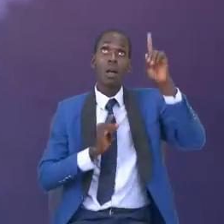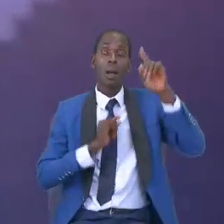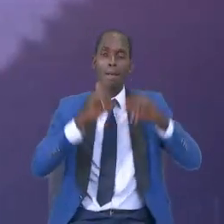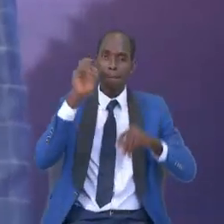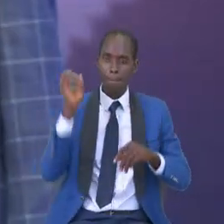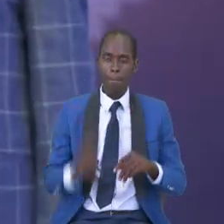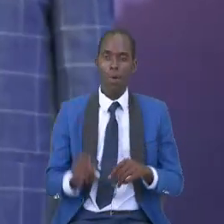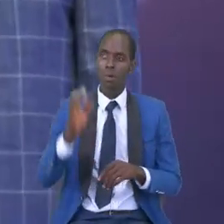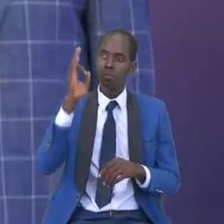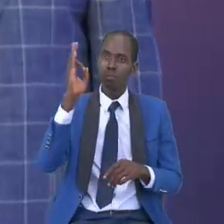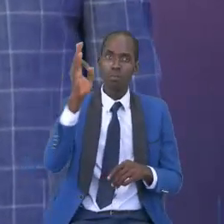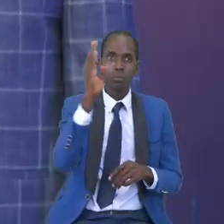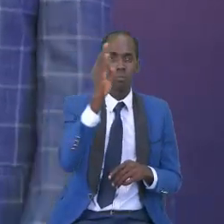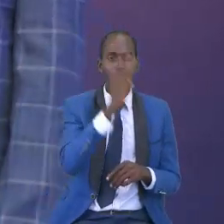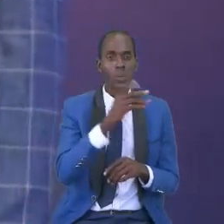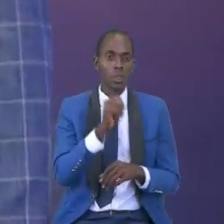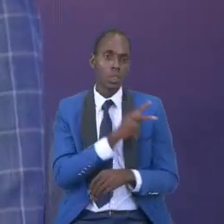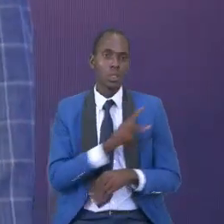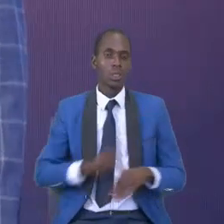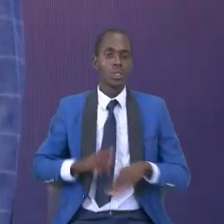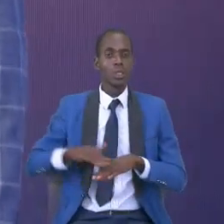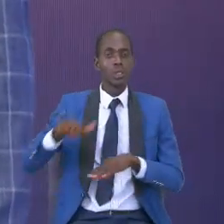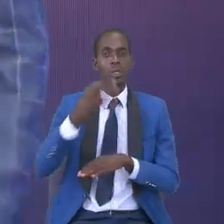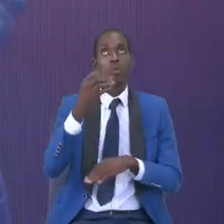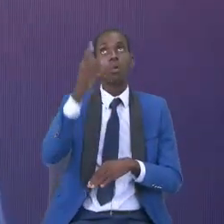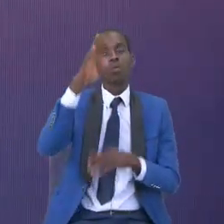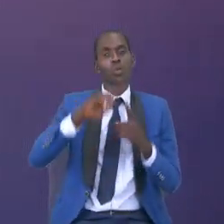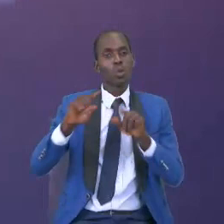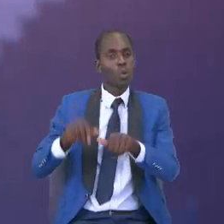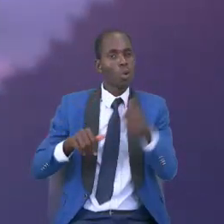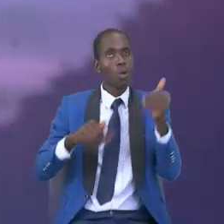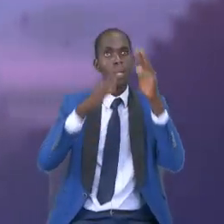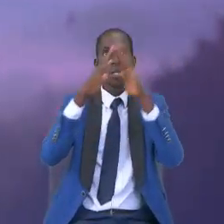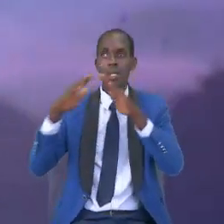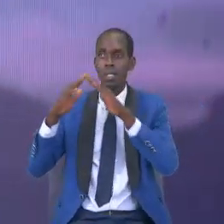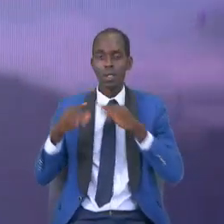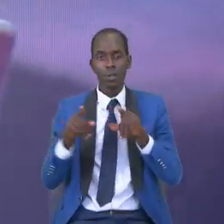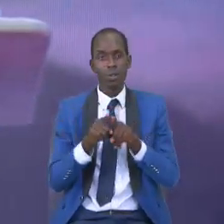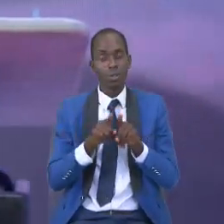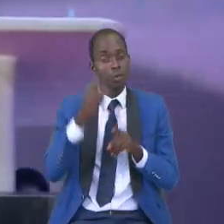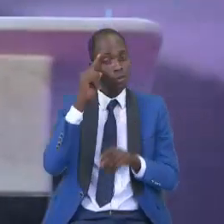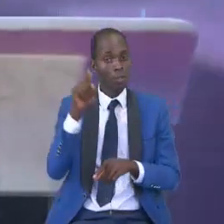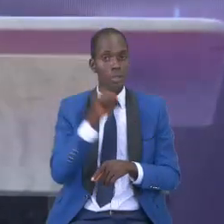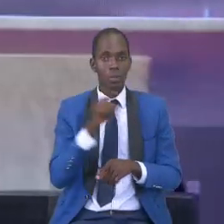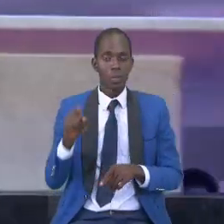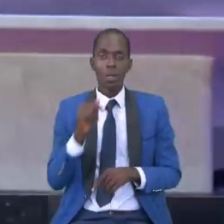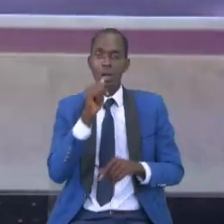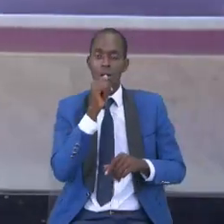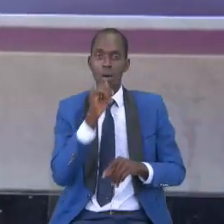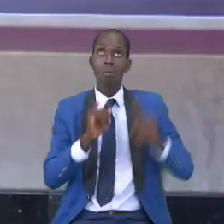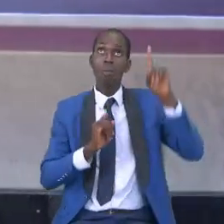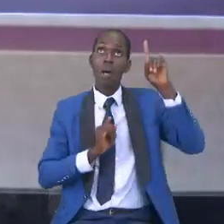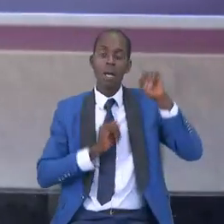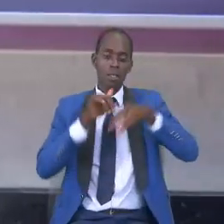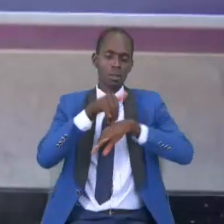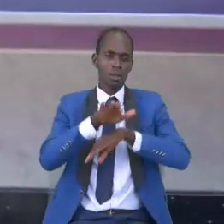I must preach the kingdom of God to other cities also, for therefore am I sent. You want